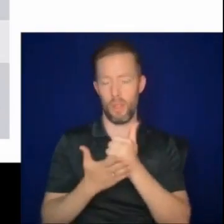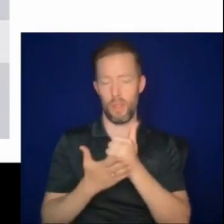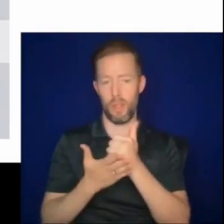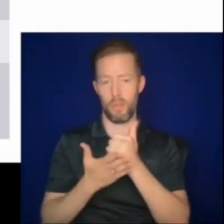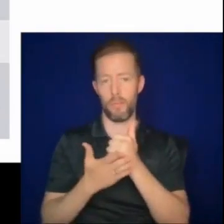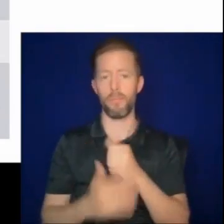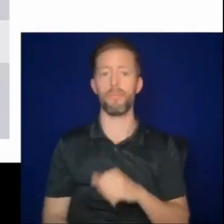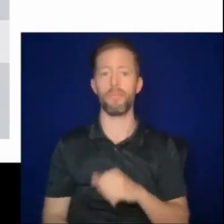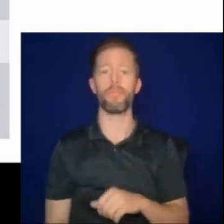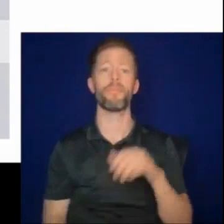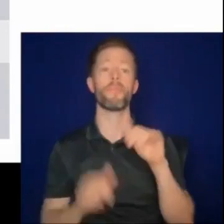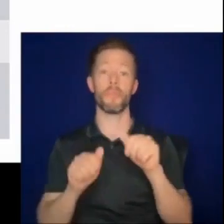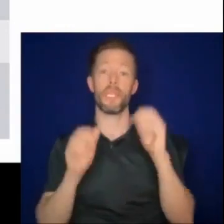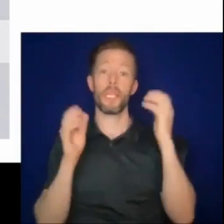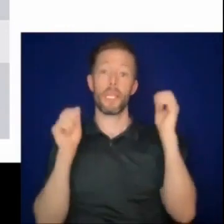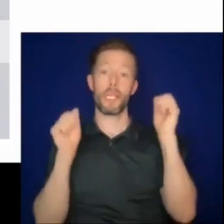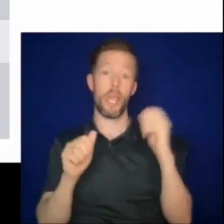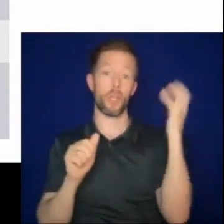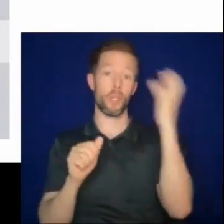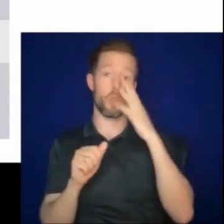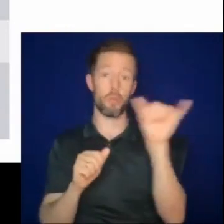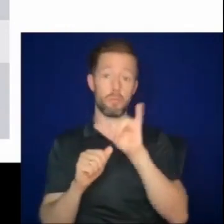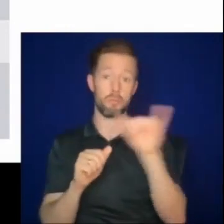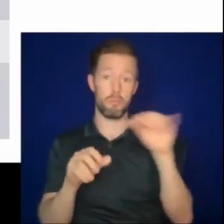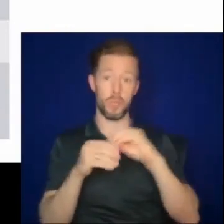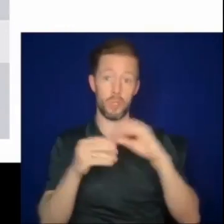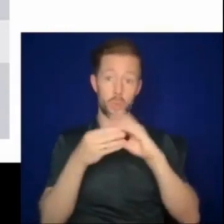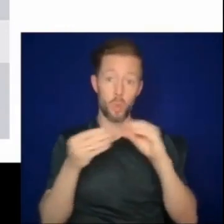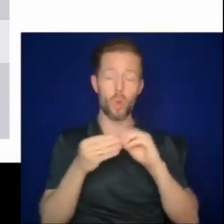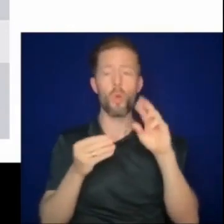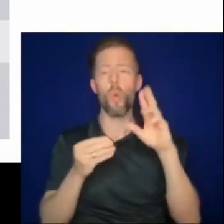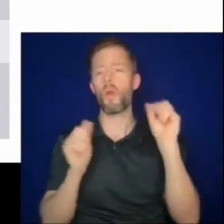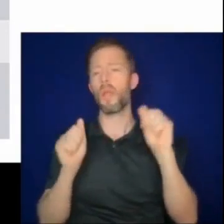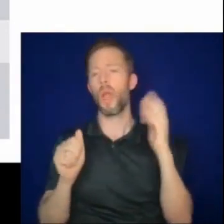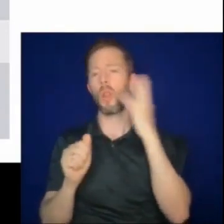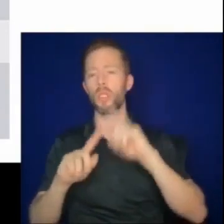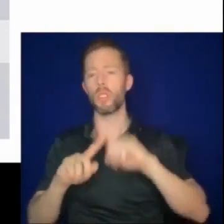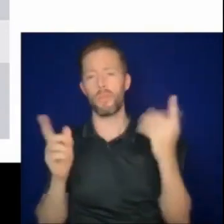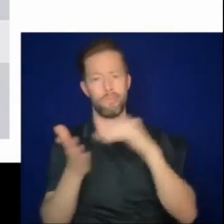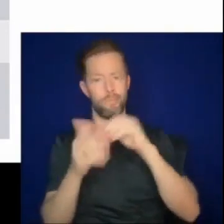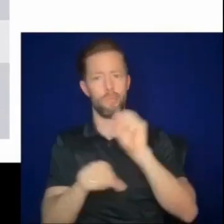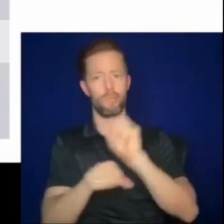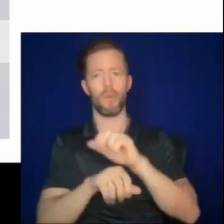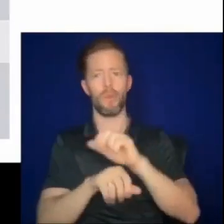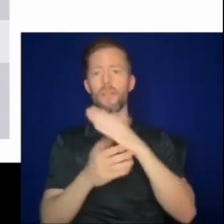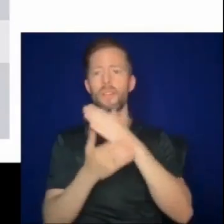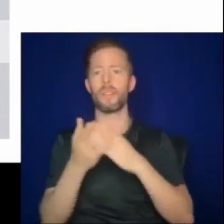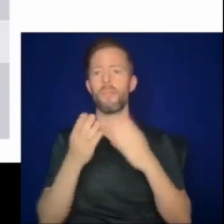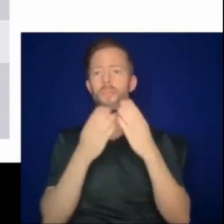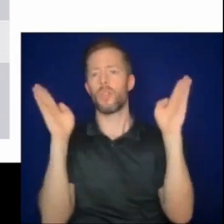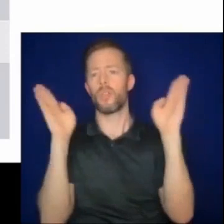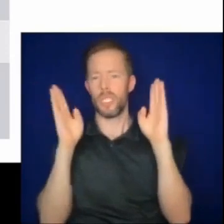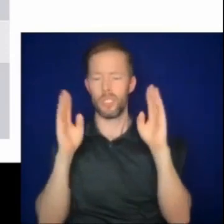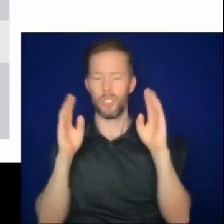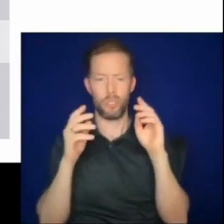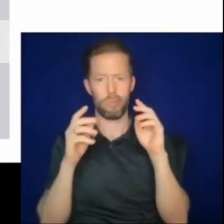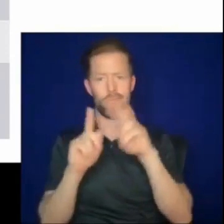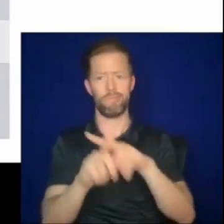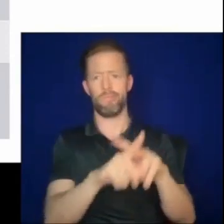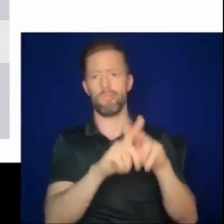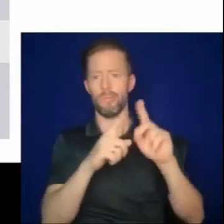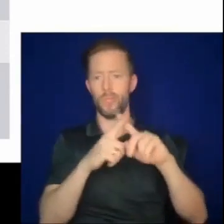helpful. And they could look just like they do in the story in your pictures, or they could look a little bit different. Again, working on some of